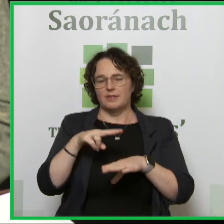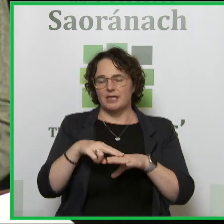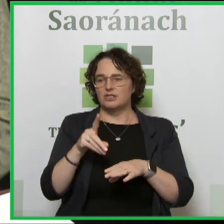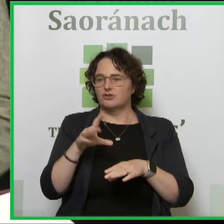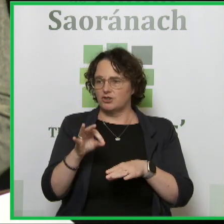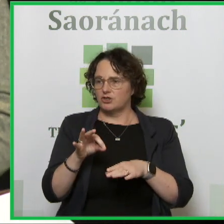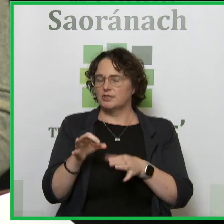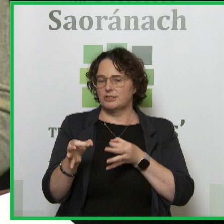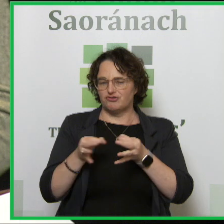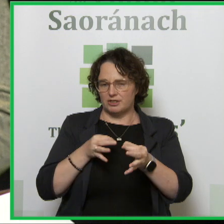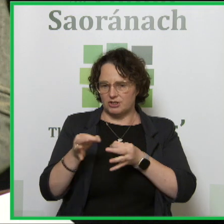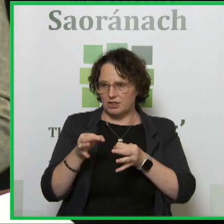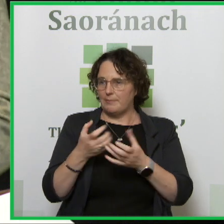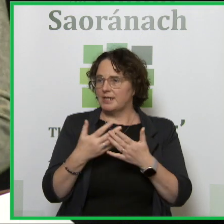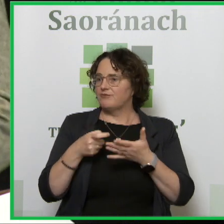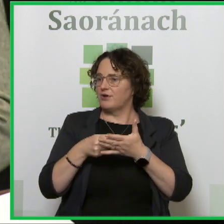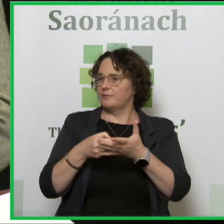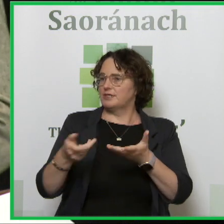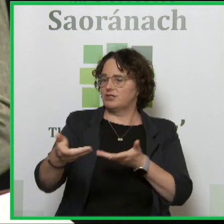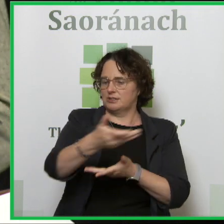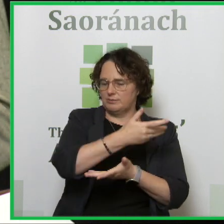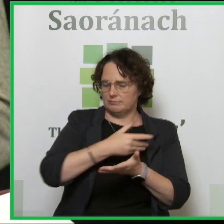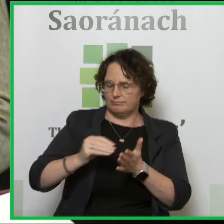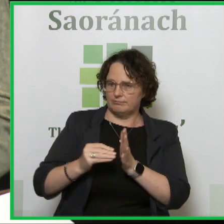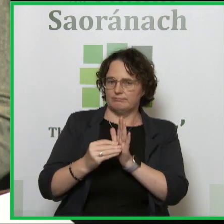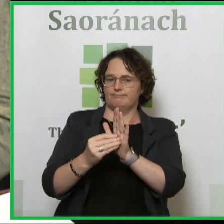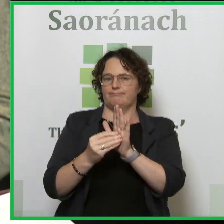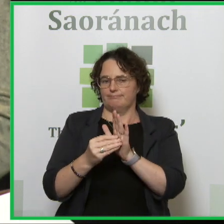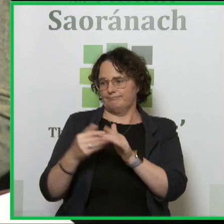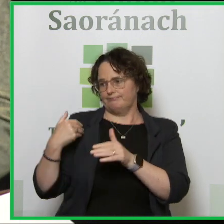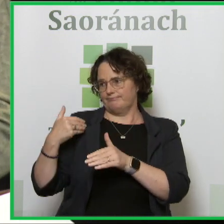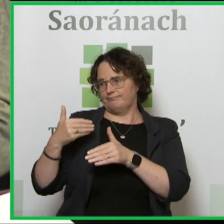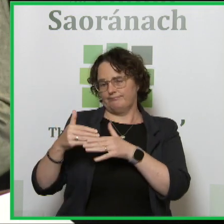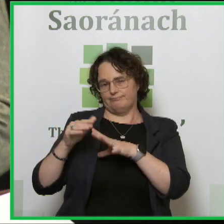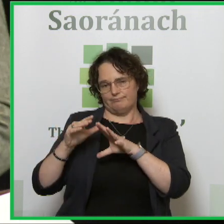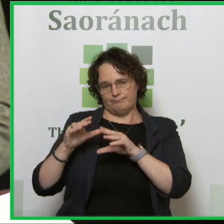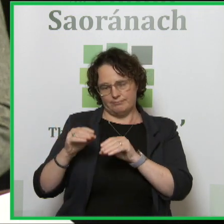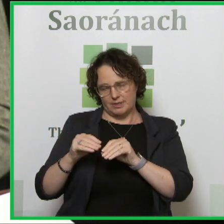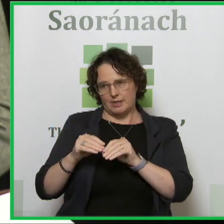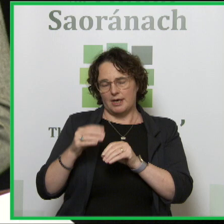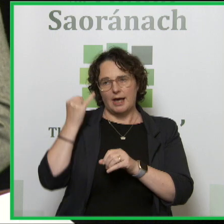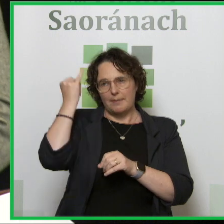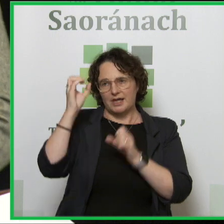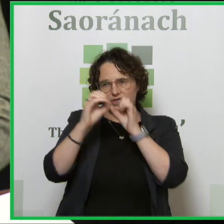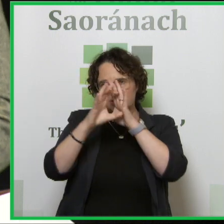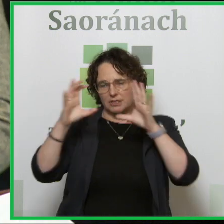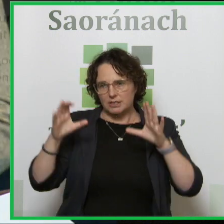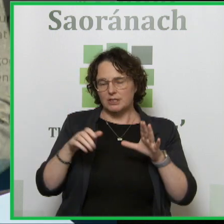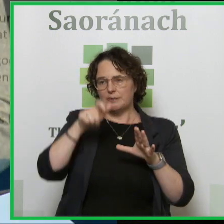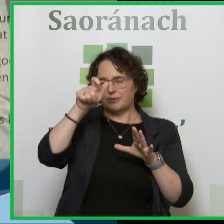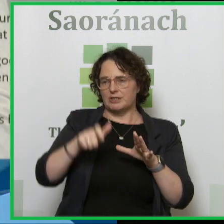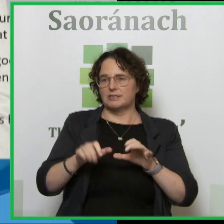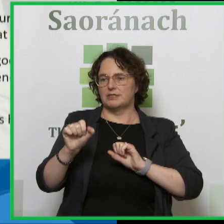of the recommendations from this Assembly have been integrated, has run its course. Picture a service user walking into a treatment